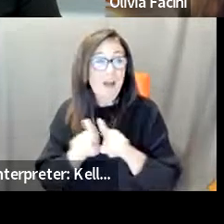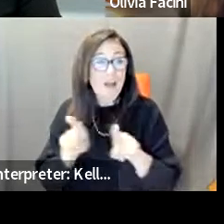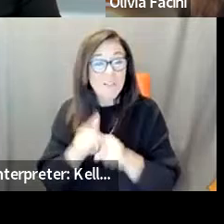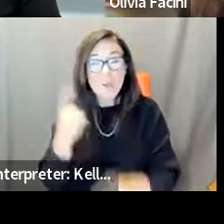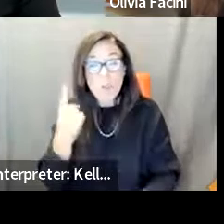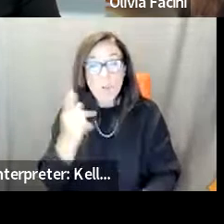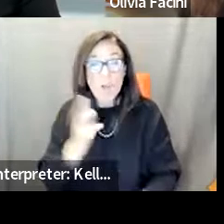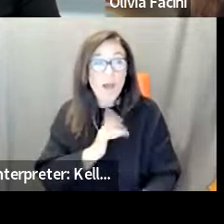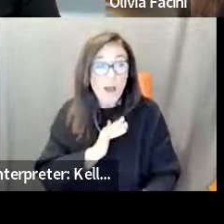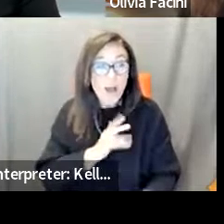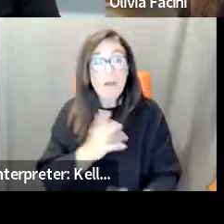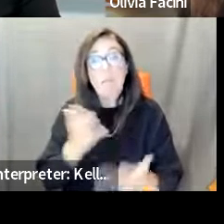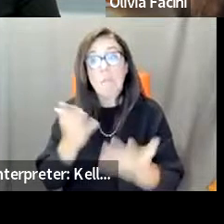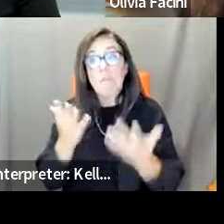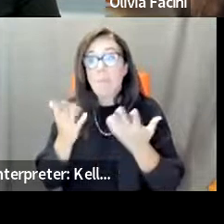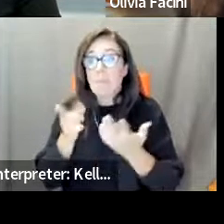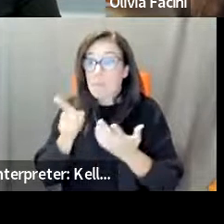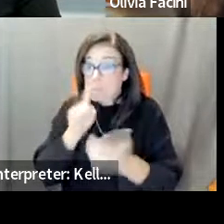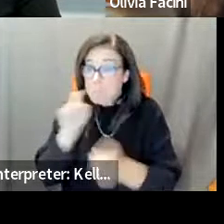community.